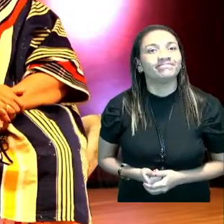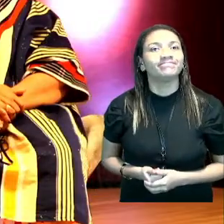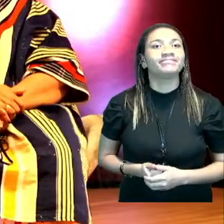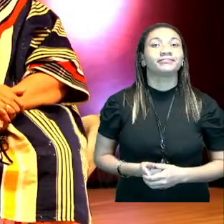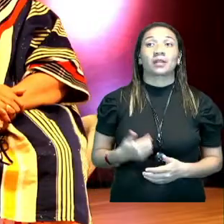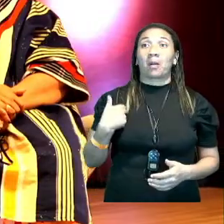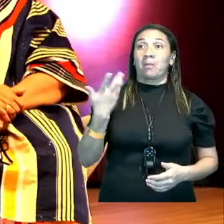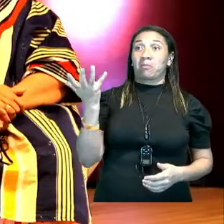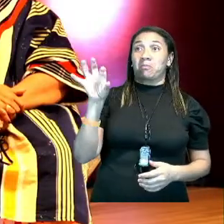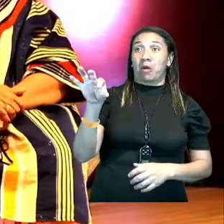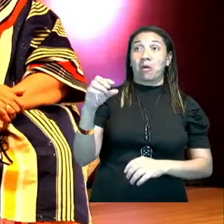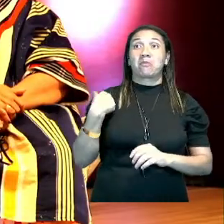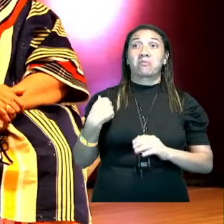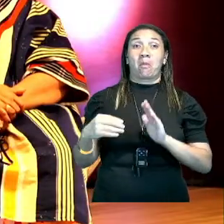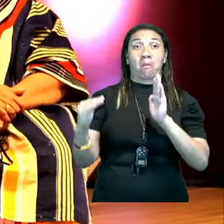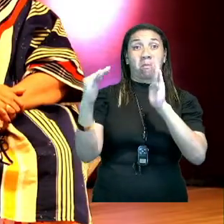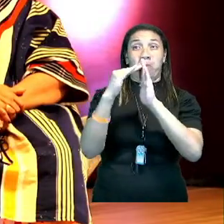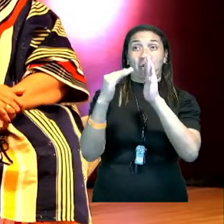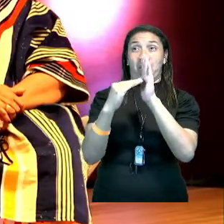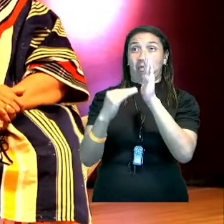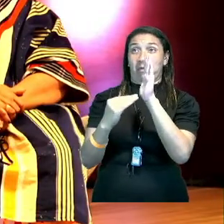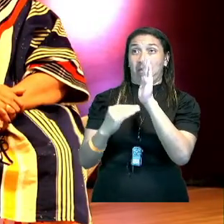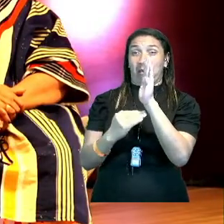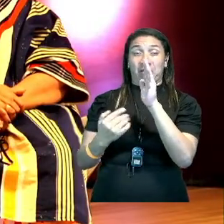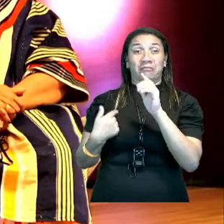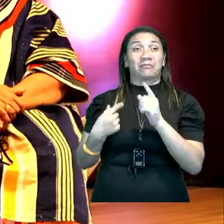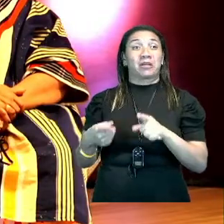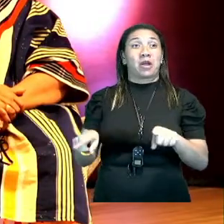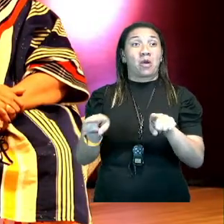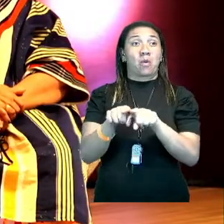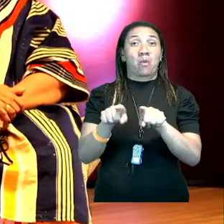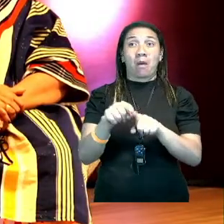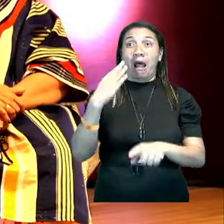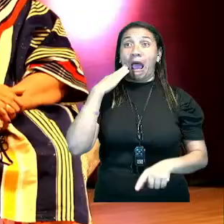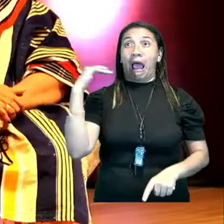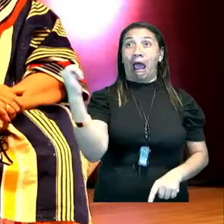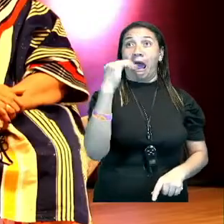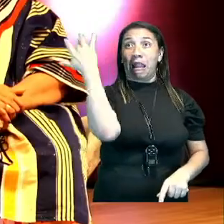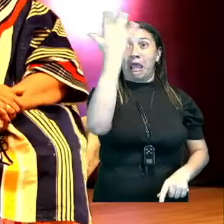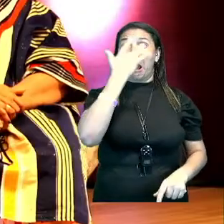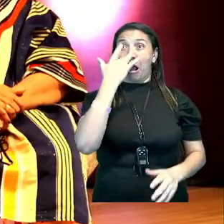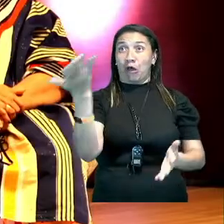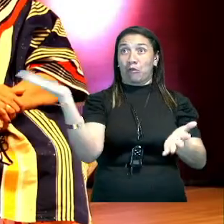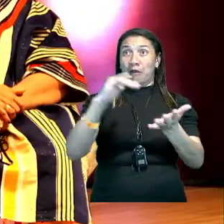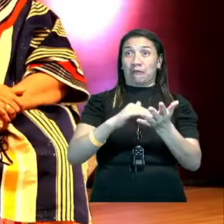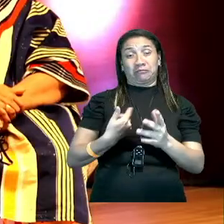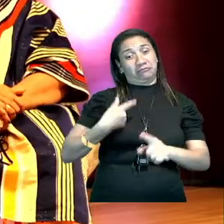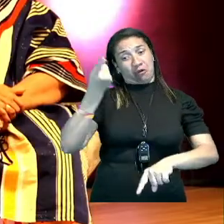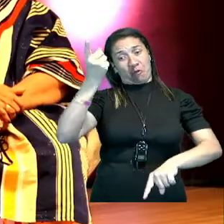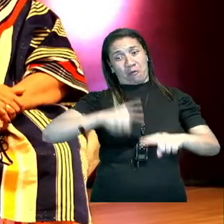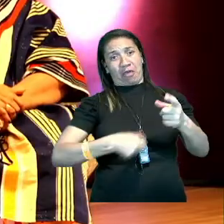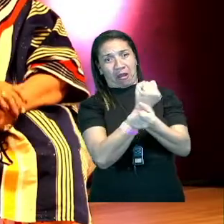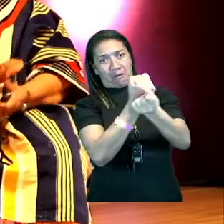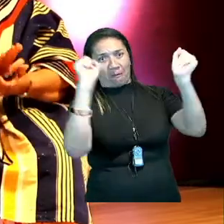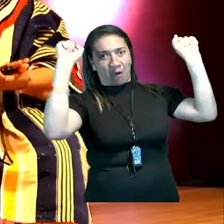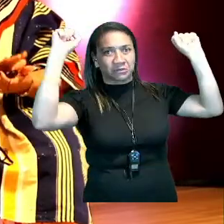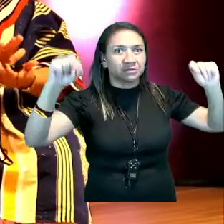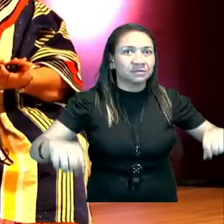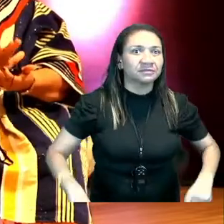this country will never be able to do politics again without the voice of black women.